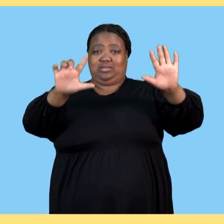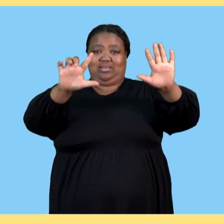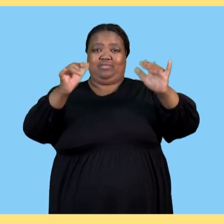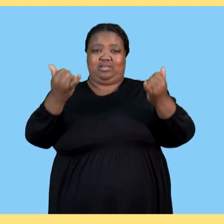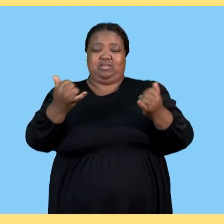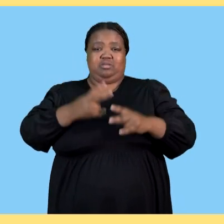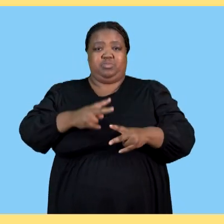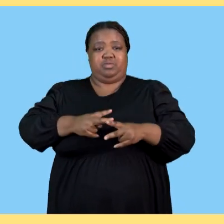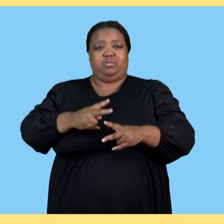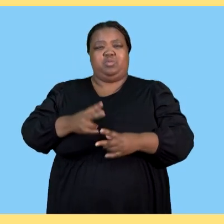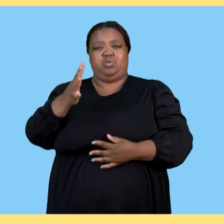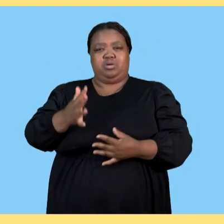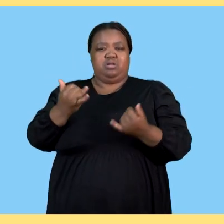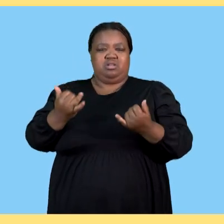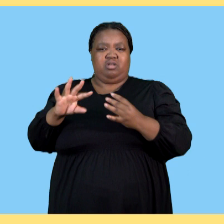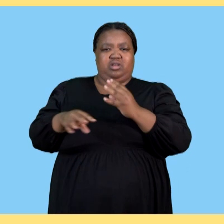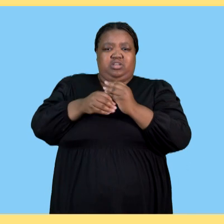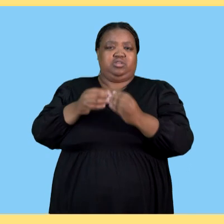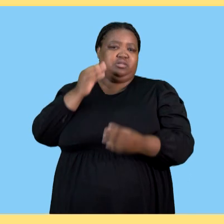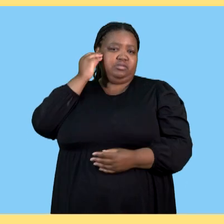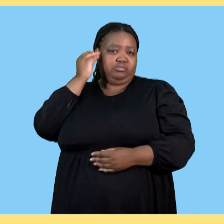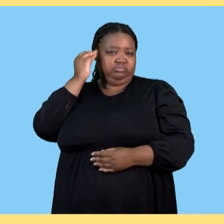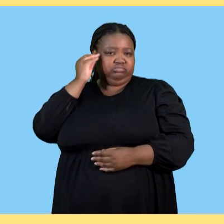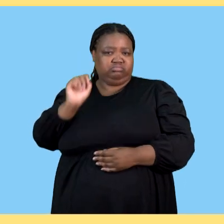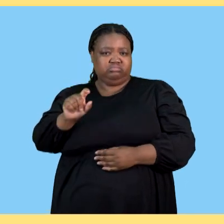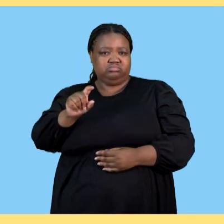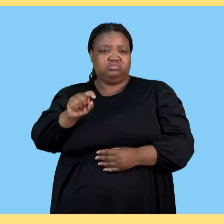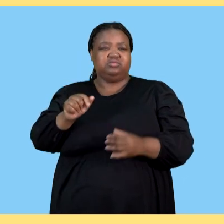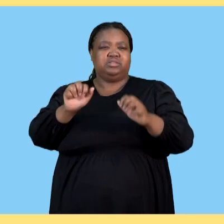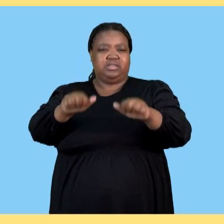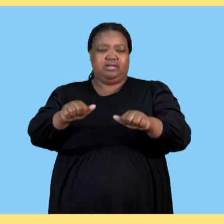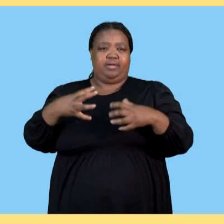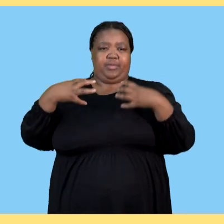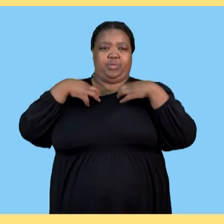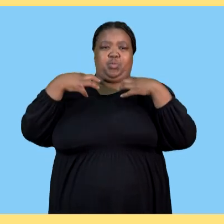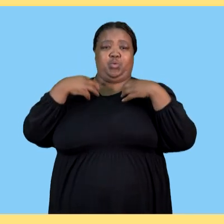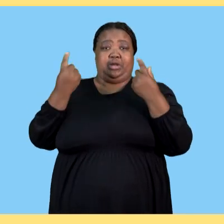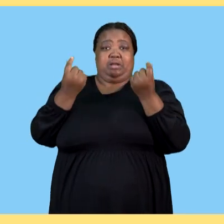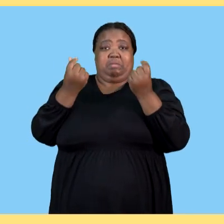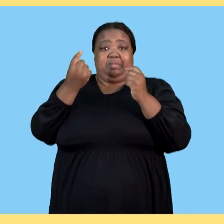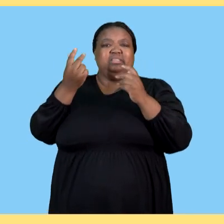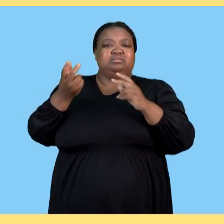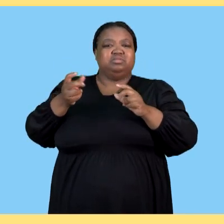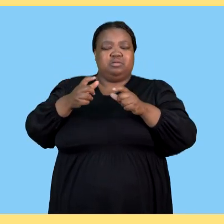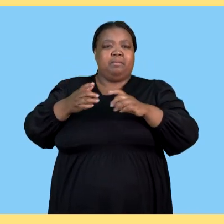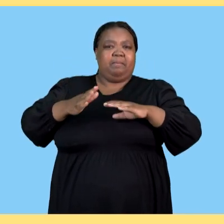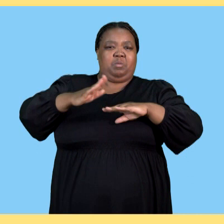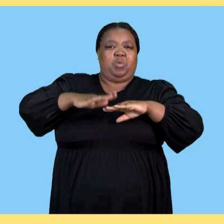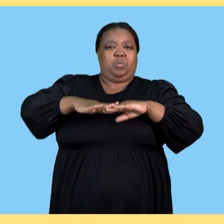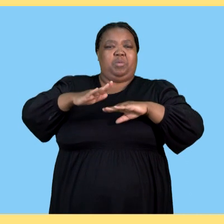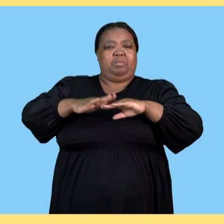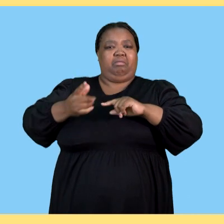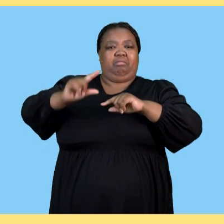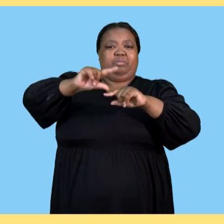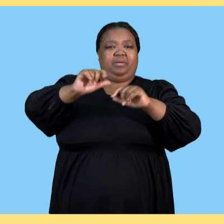Note 7. And here is additional information. It says the owner increases capital, and this has not yet been